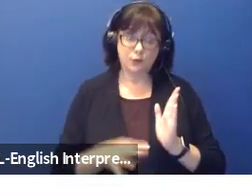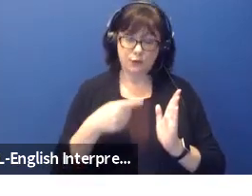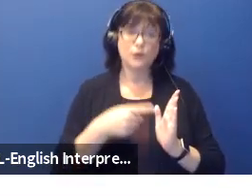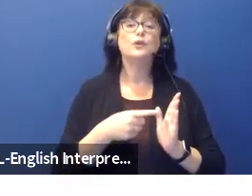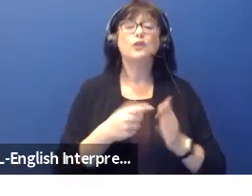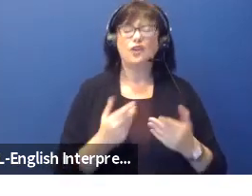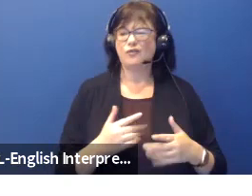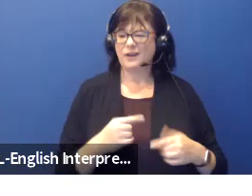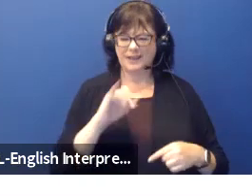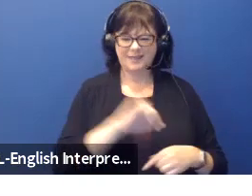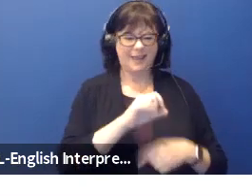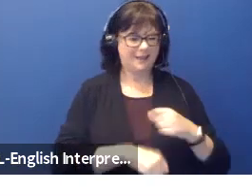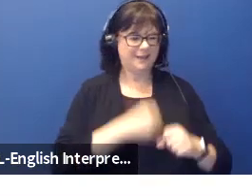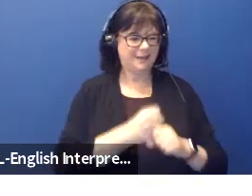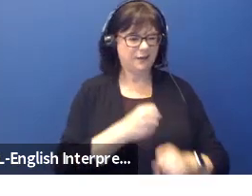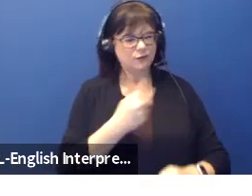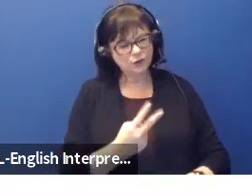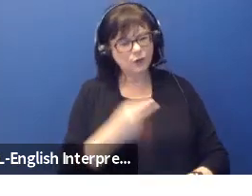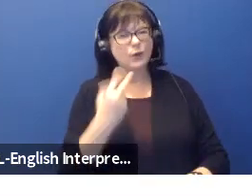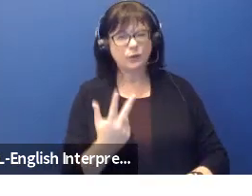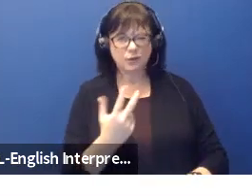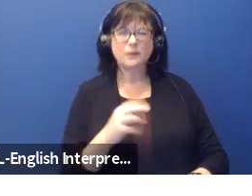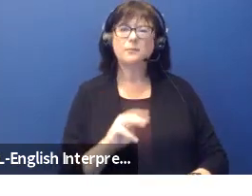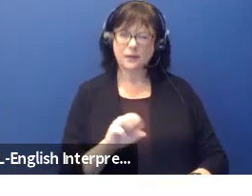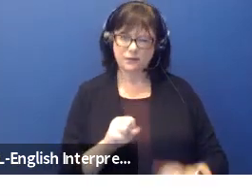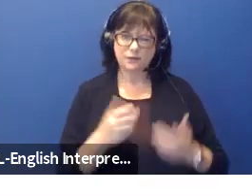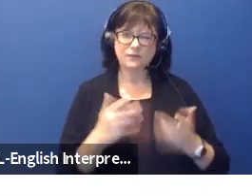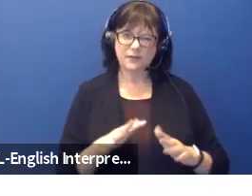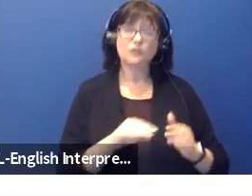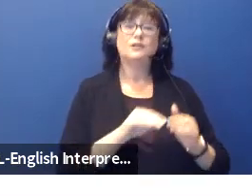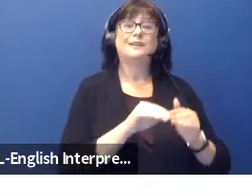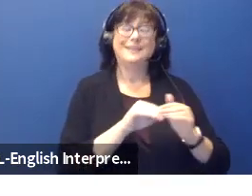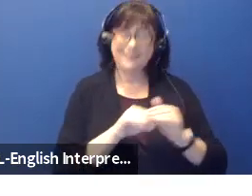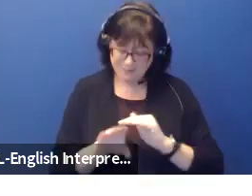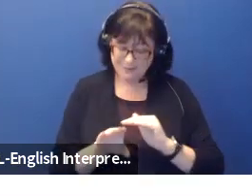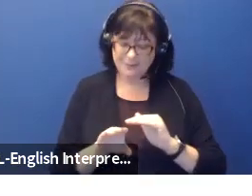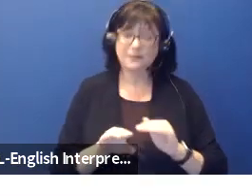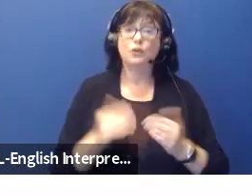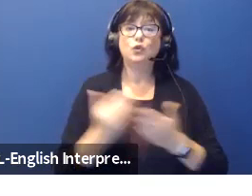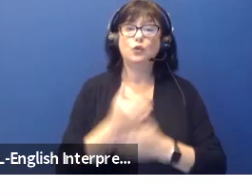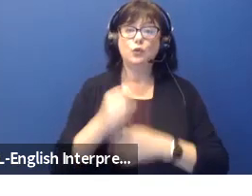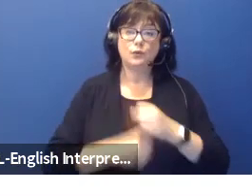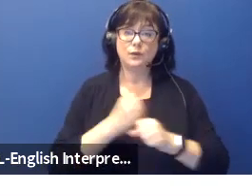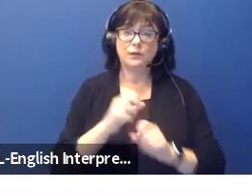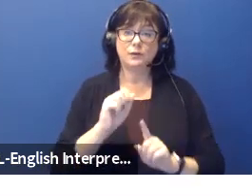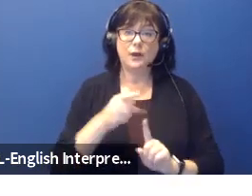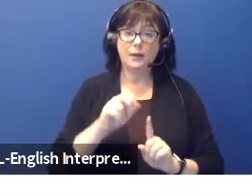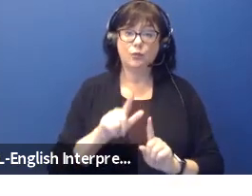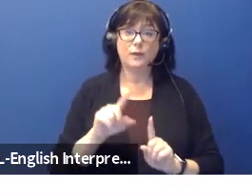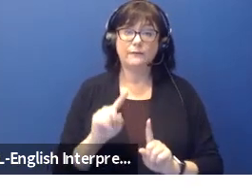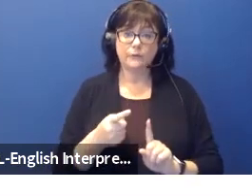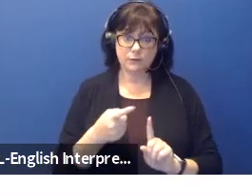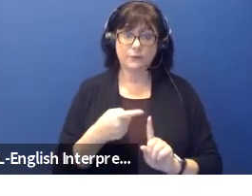over into the new fiscal year in April 1st, and their CaMS file is still open, they need a